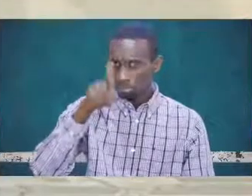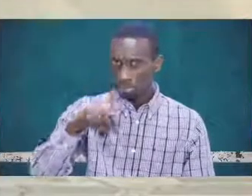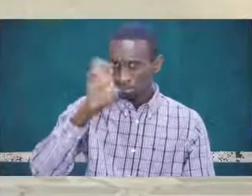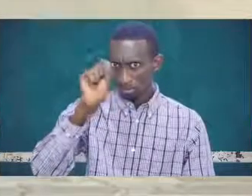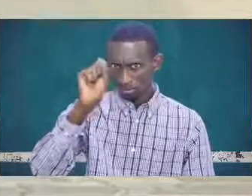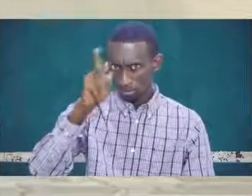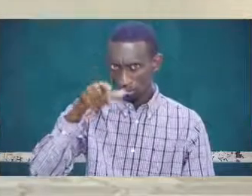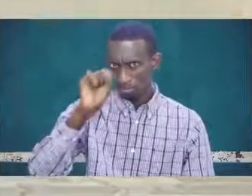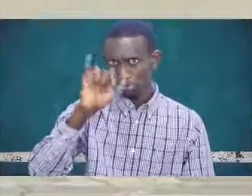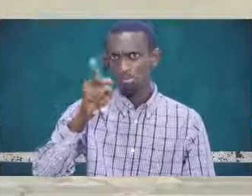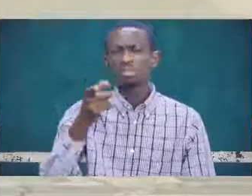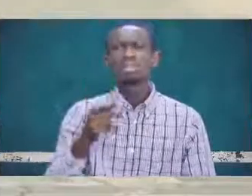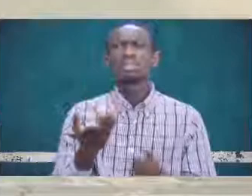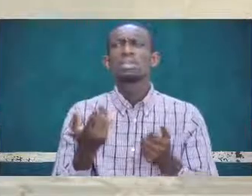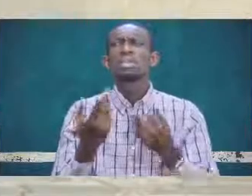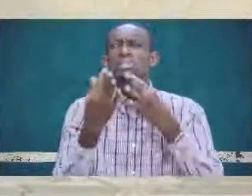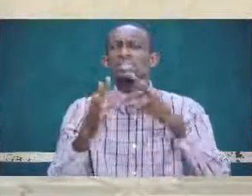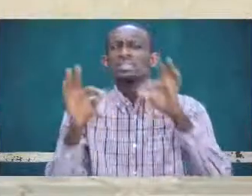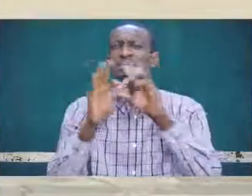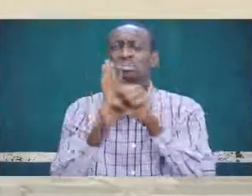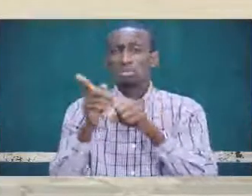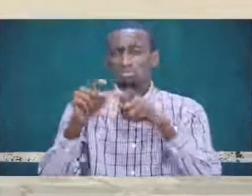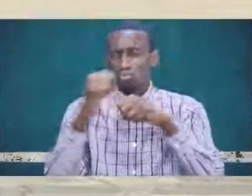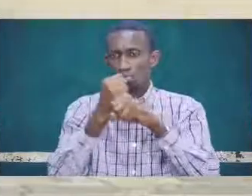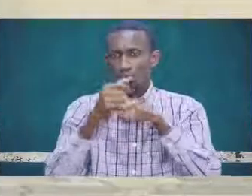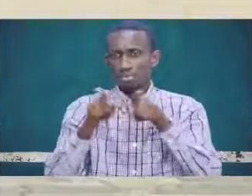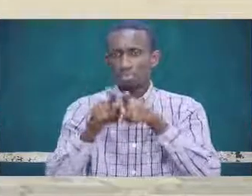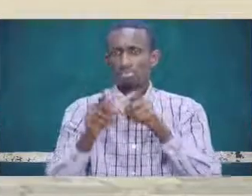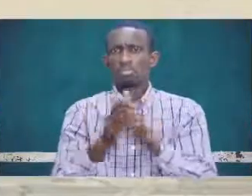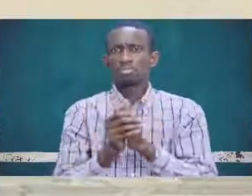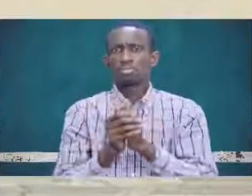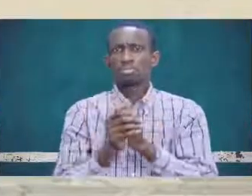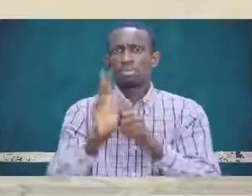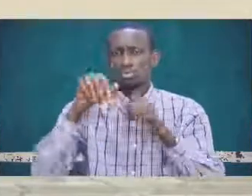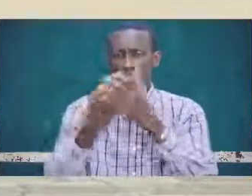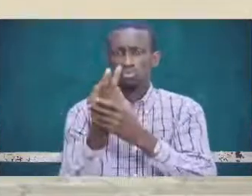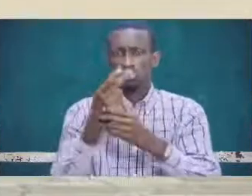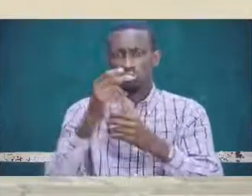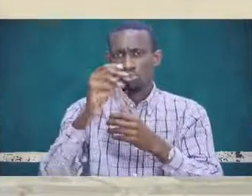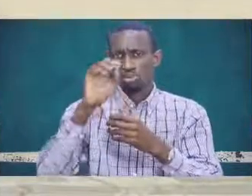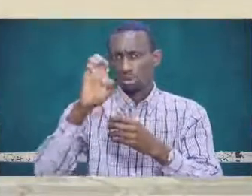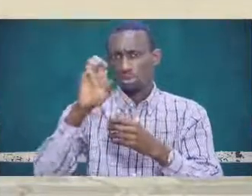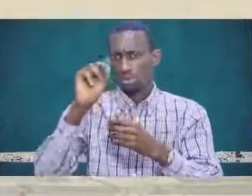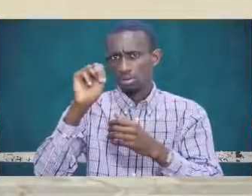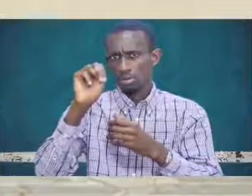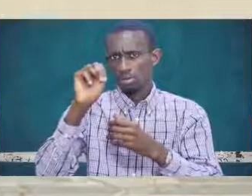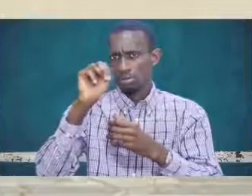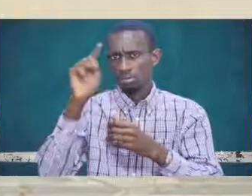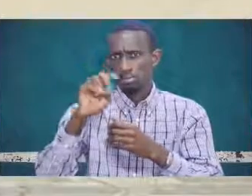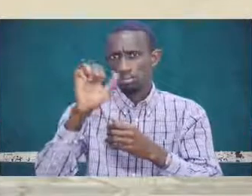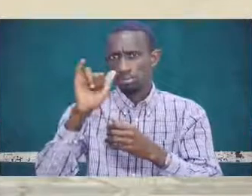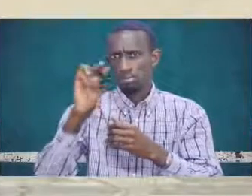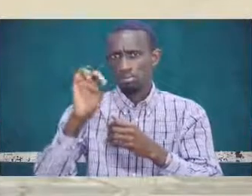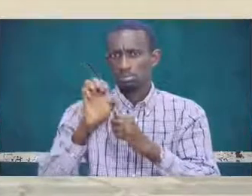are referred to as protein digestive enzymes. Because they are protein digestive enzymes, because they act on proteins. All